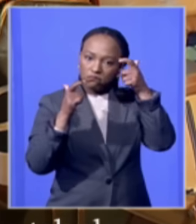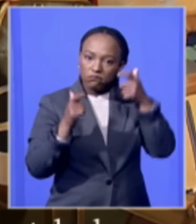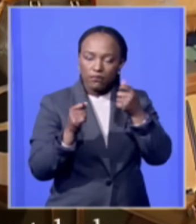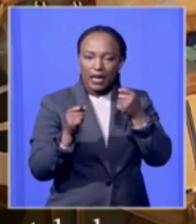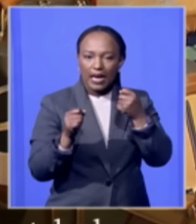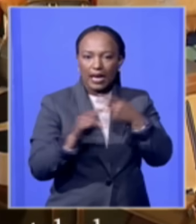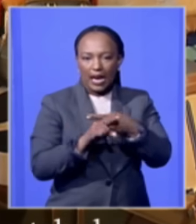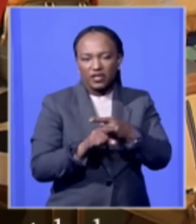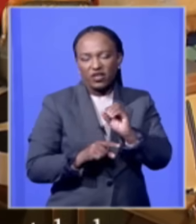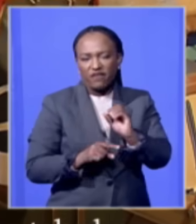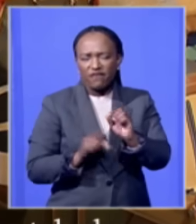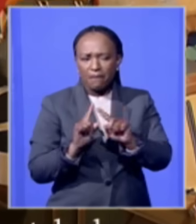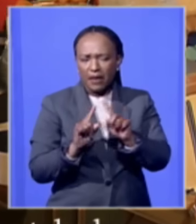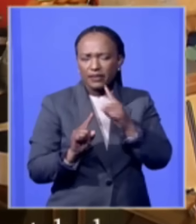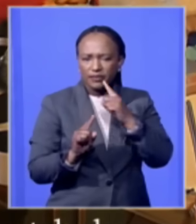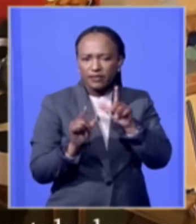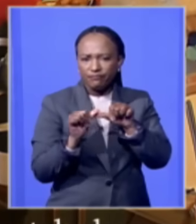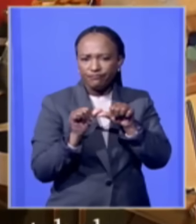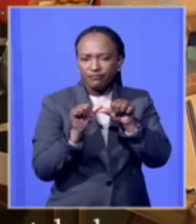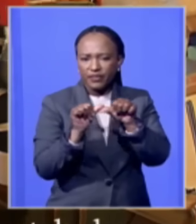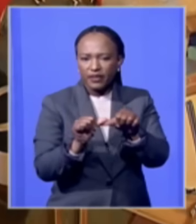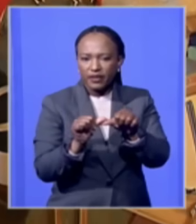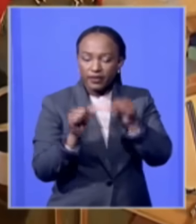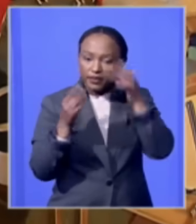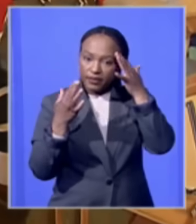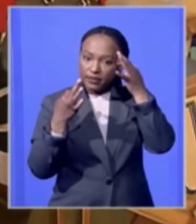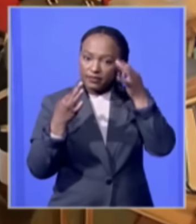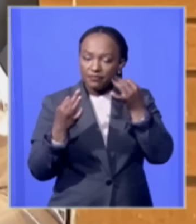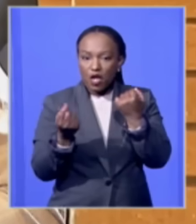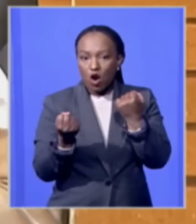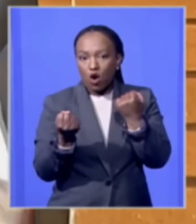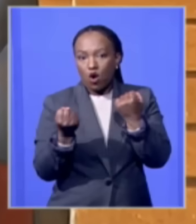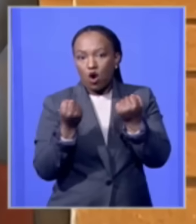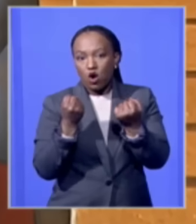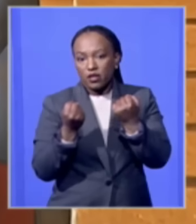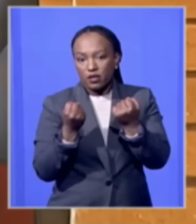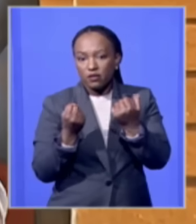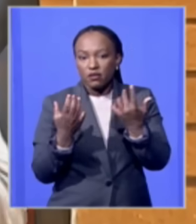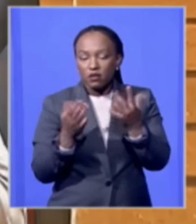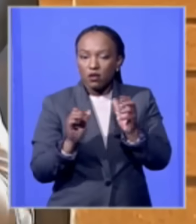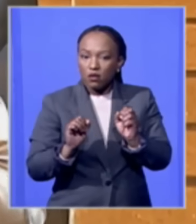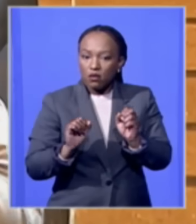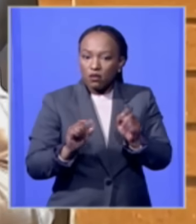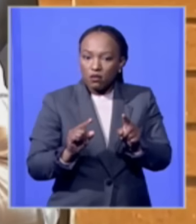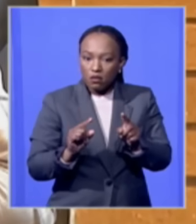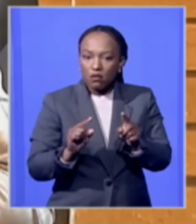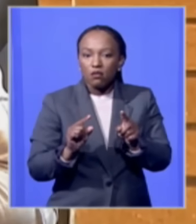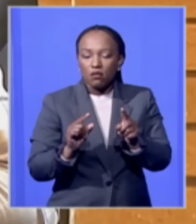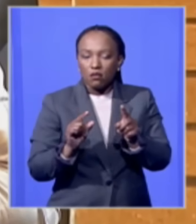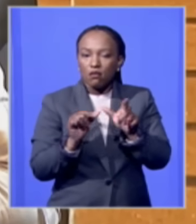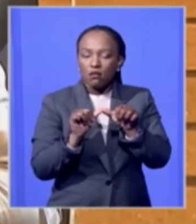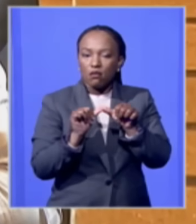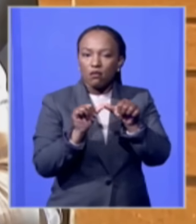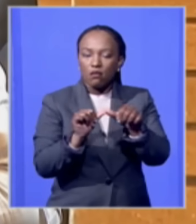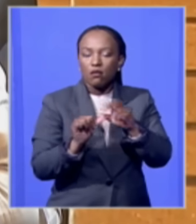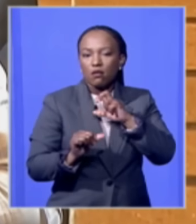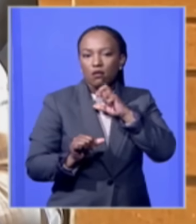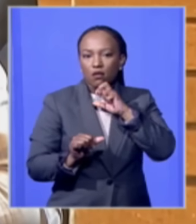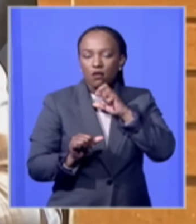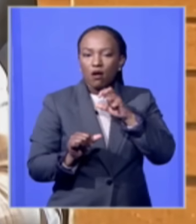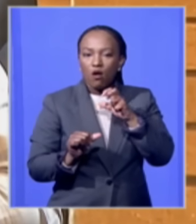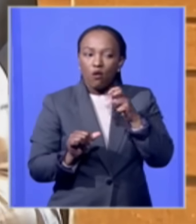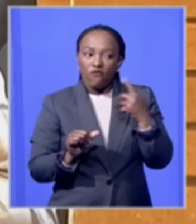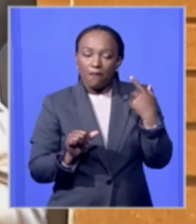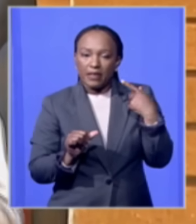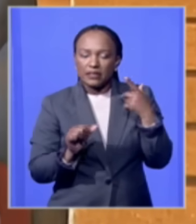Ga se wa hlaka ga eba sephetho seo se letetšego sa kgorotsheko se tla diriša moletlo wa go bewa ga kgoši Gatšana Masalanabo setulong sa bogoši